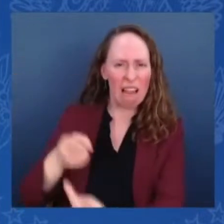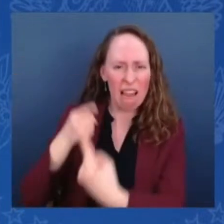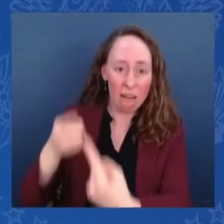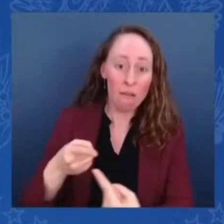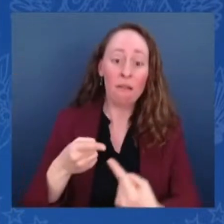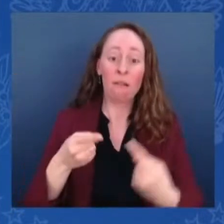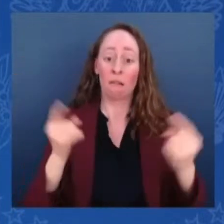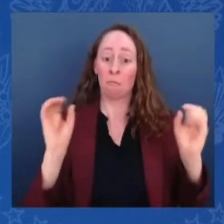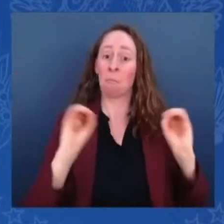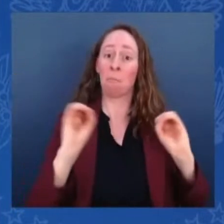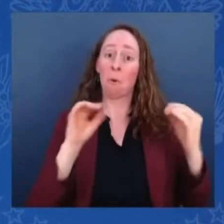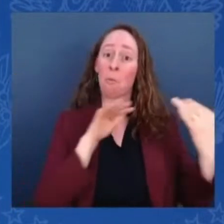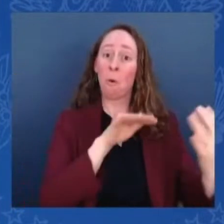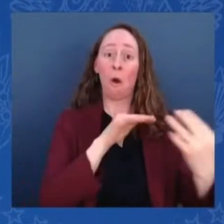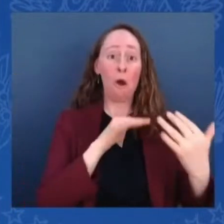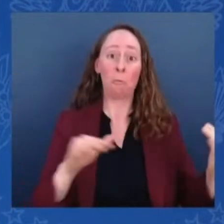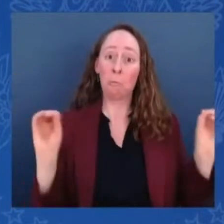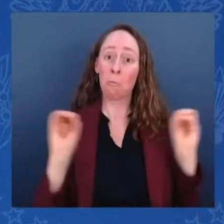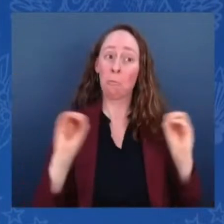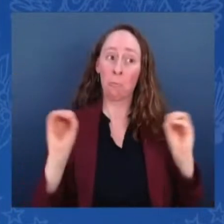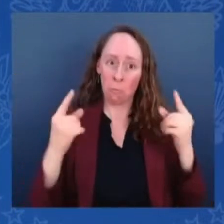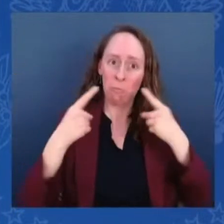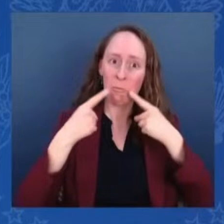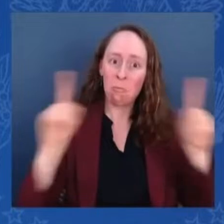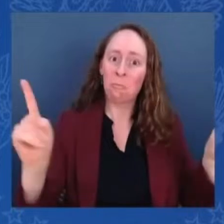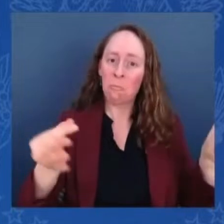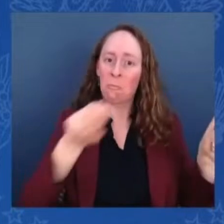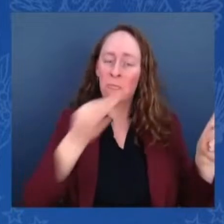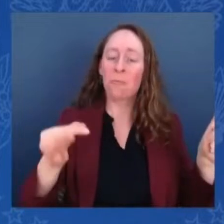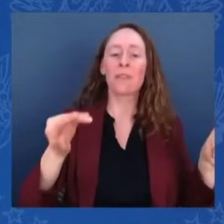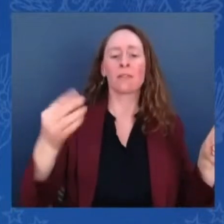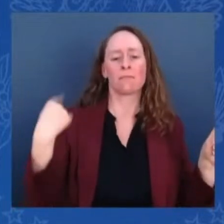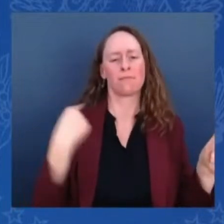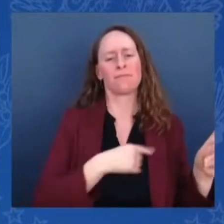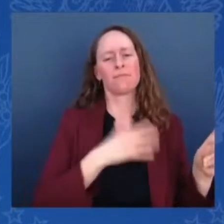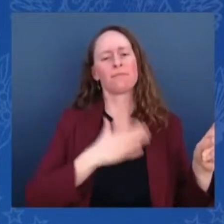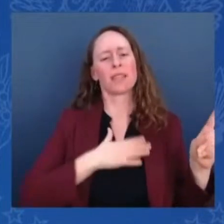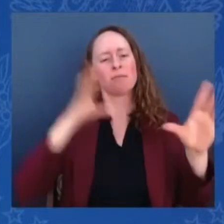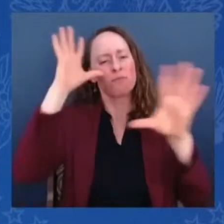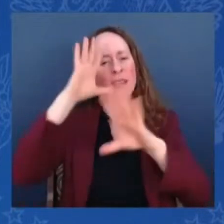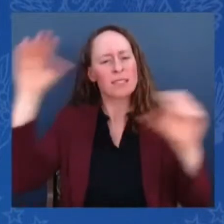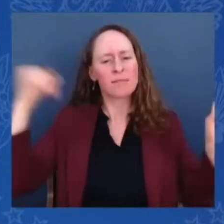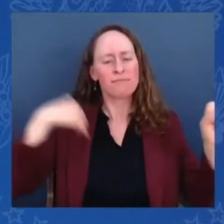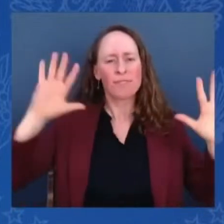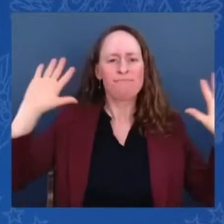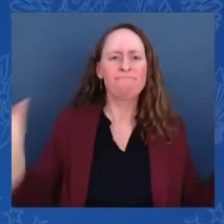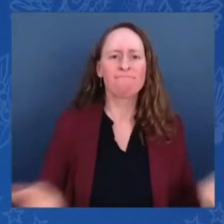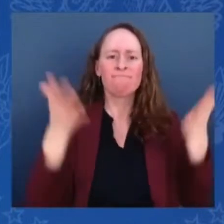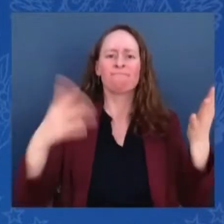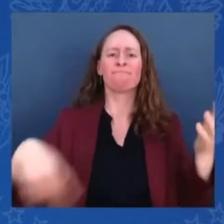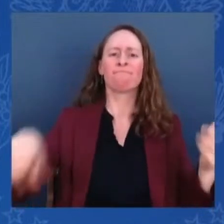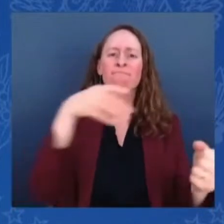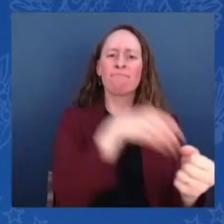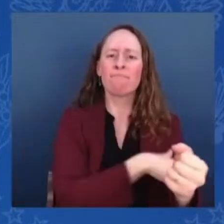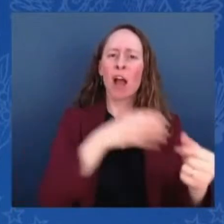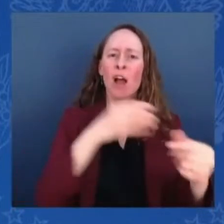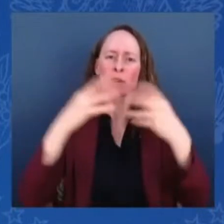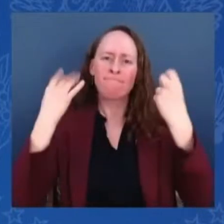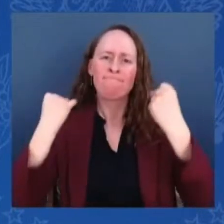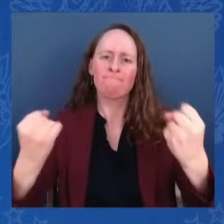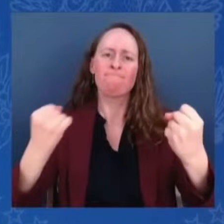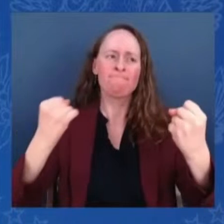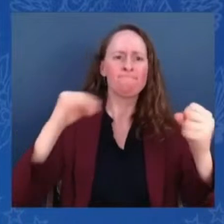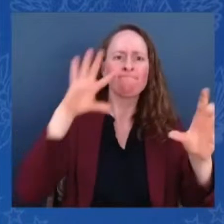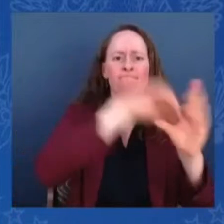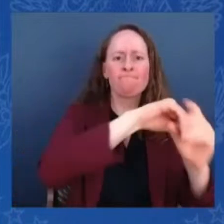my presidency, I've increased America's power at every dimension. We've increased our diplomatic power, creating more allies than the United